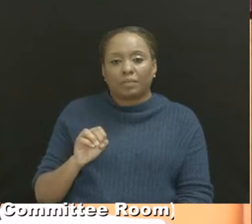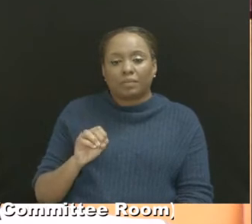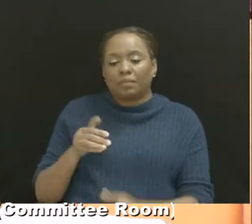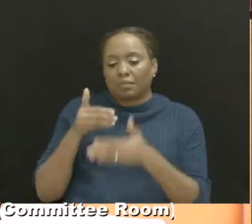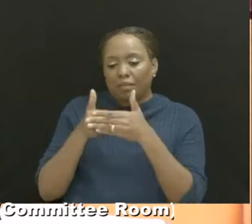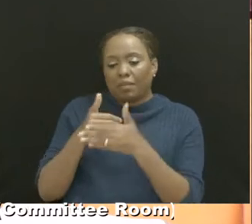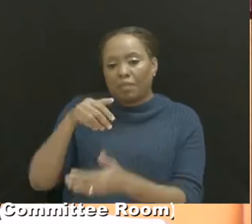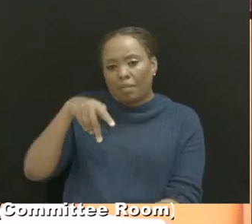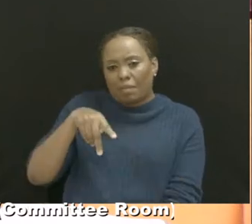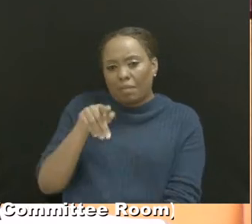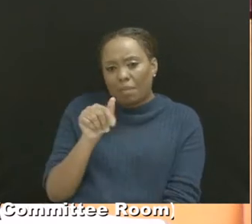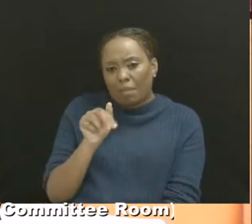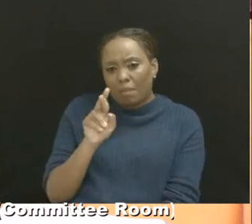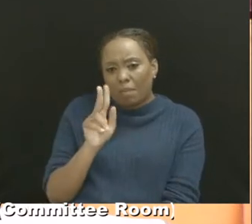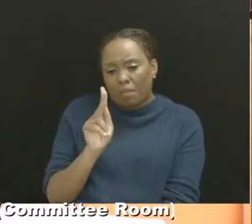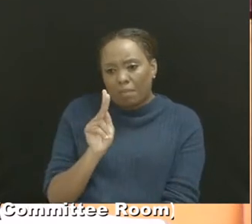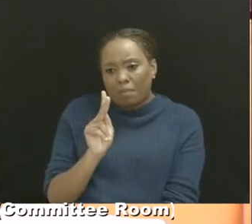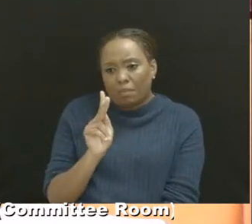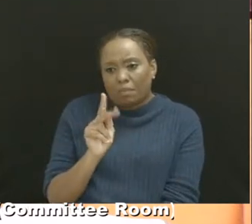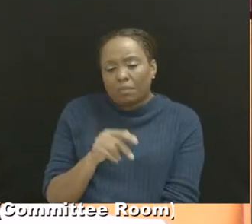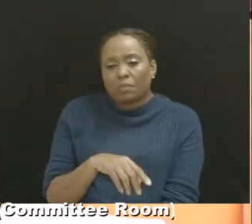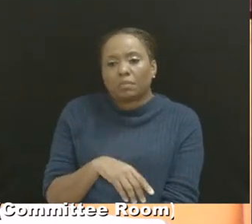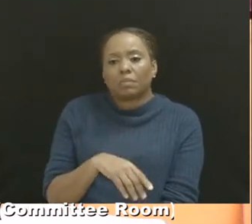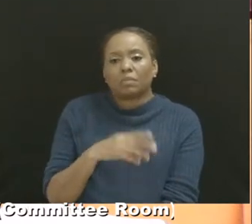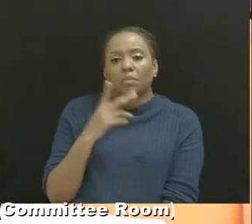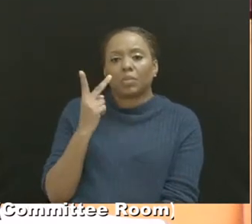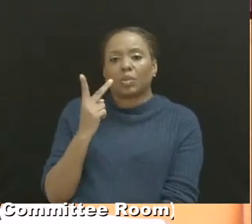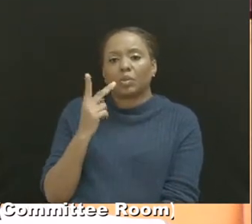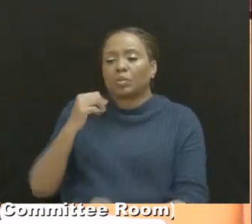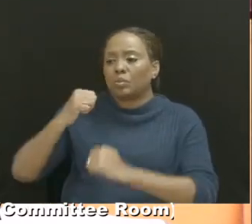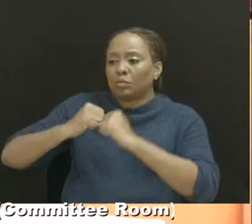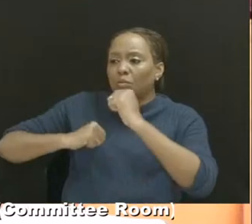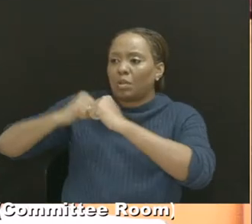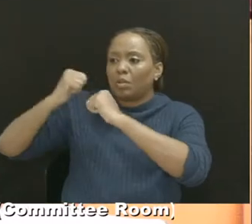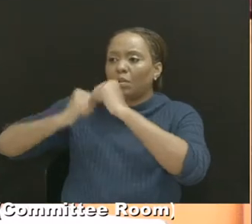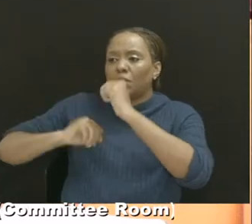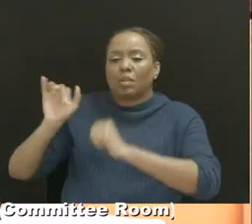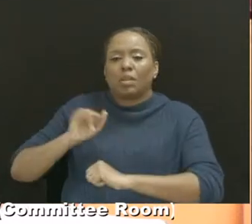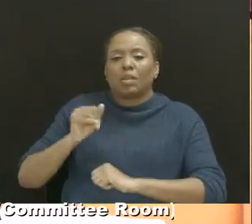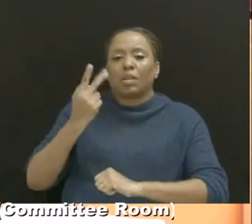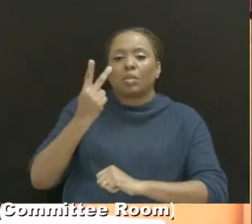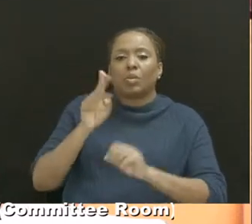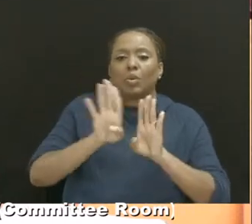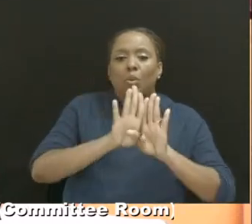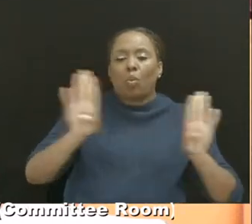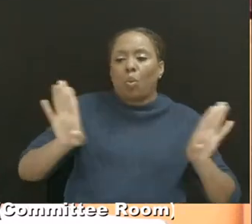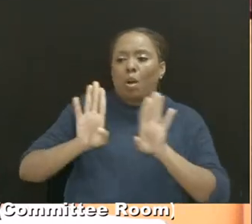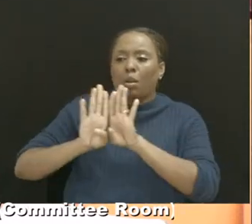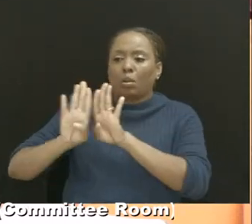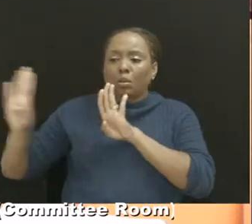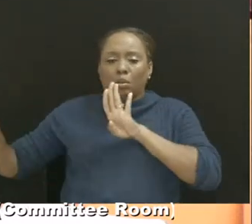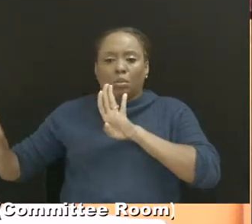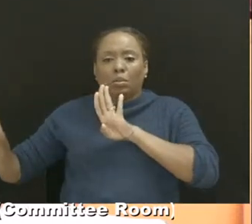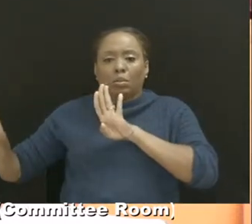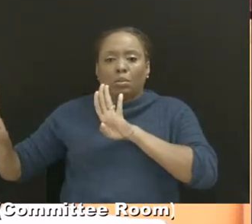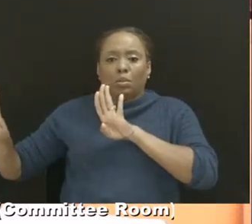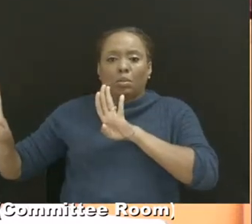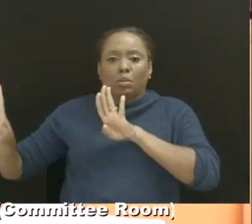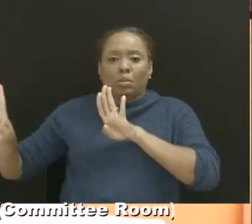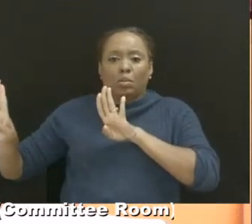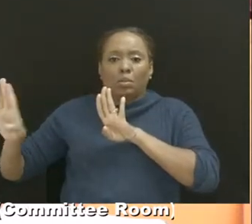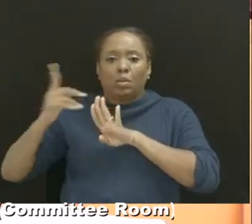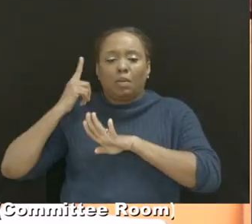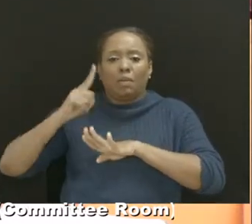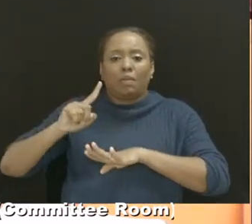out. Two structures representing, two walls representing the buildings, the end of the buildings for